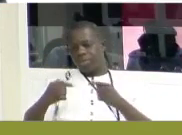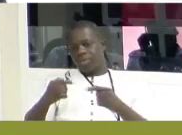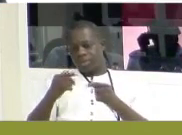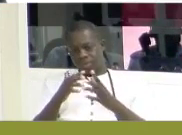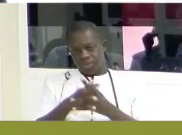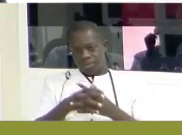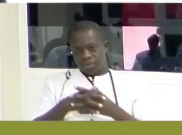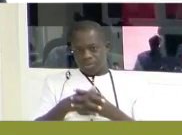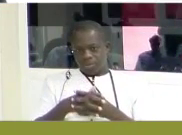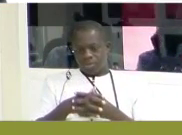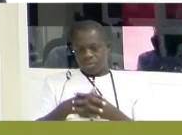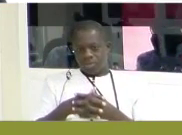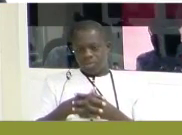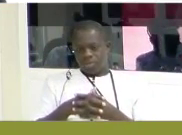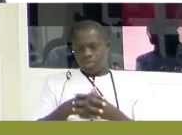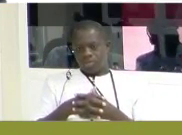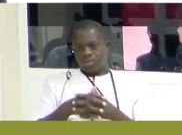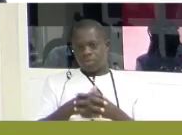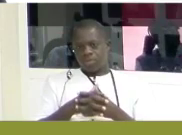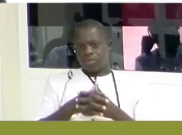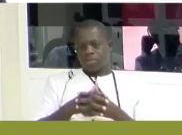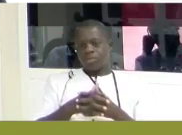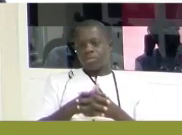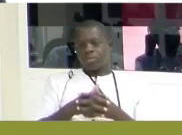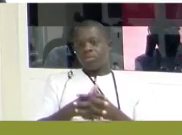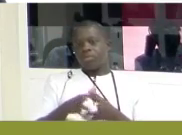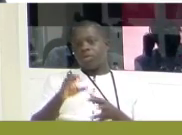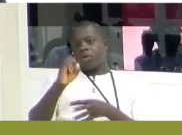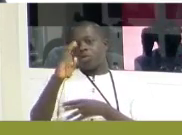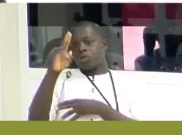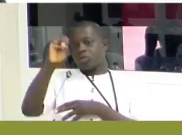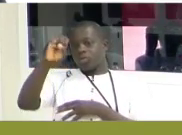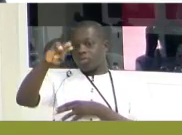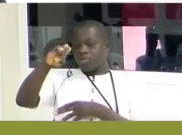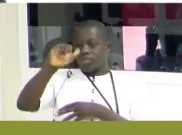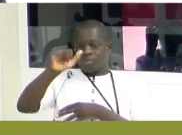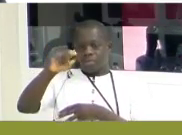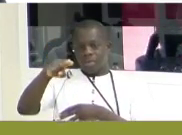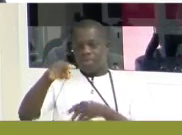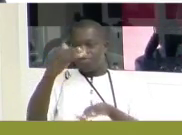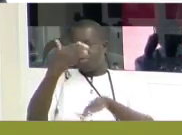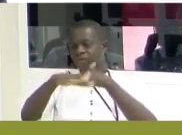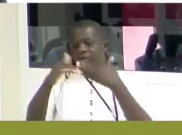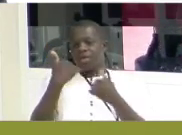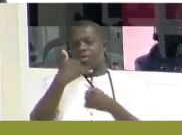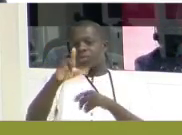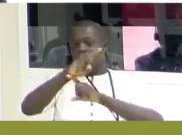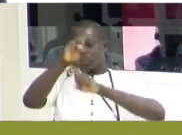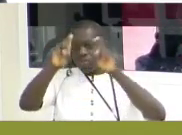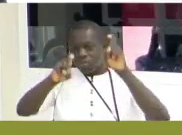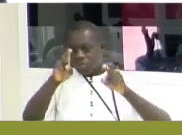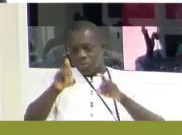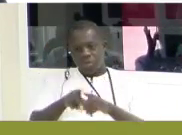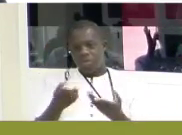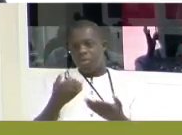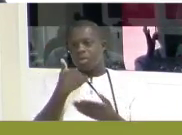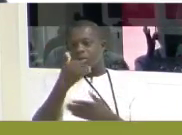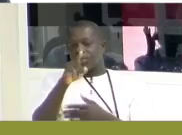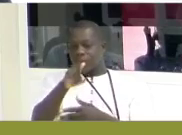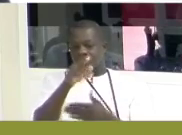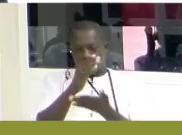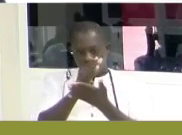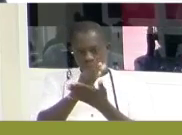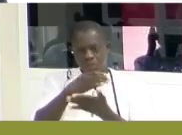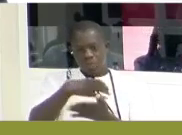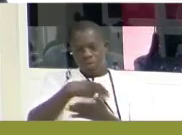So Usman, as I said earlier on, he did not caution me. There was no independent witness. He did not ask me if I want this thing to be taken